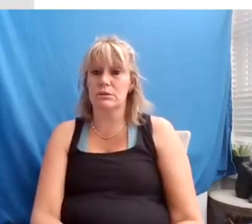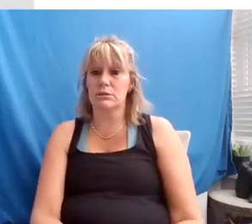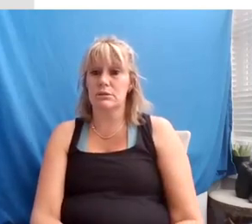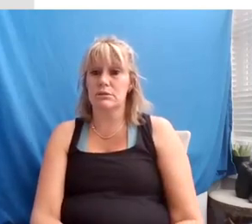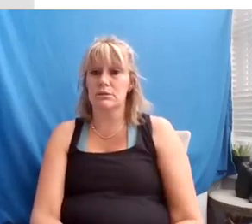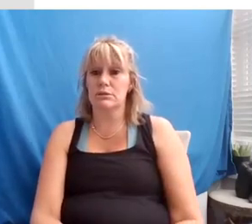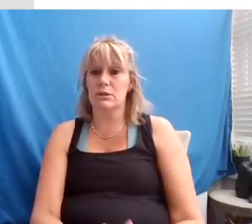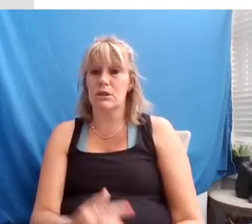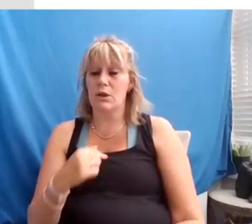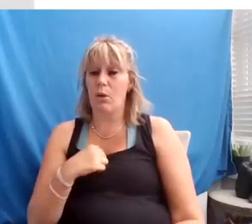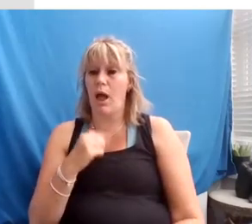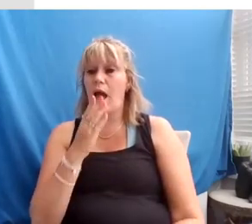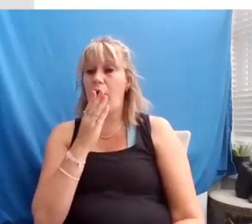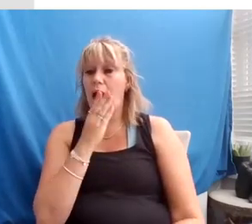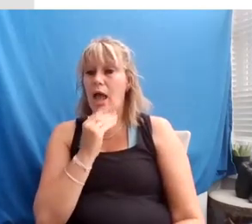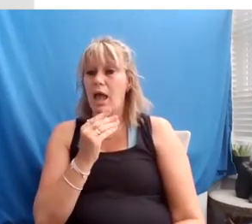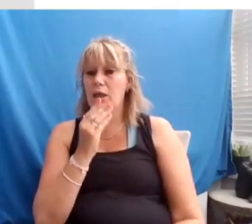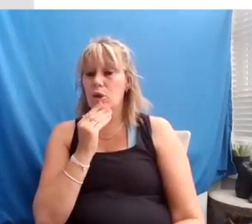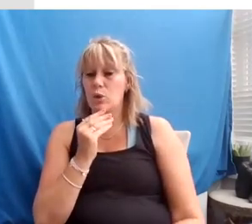I used,